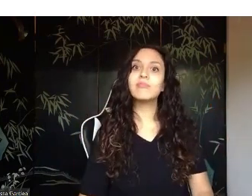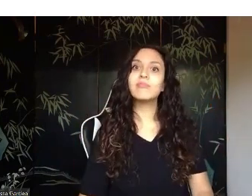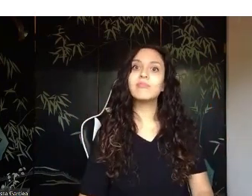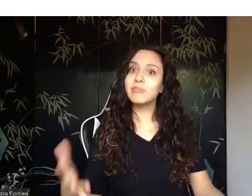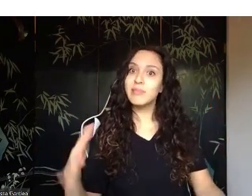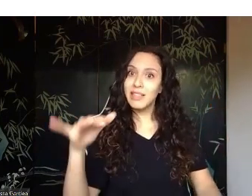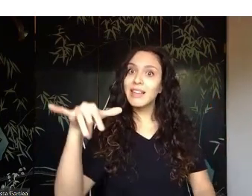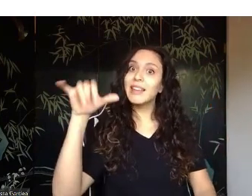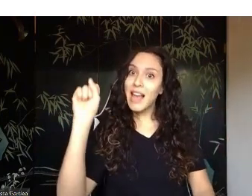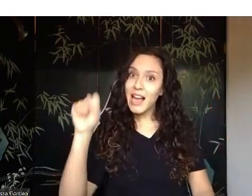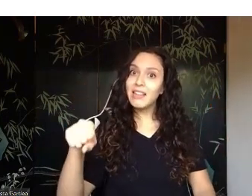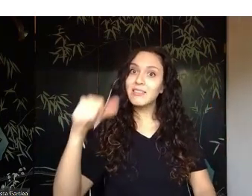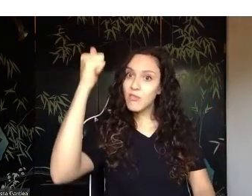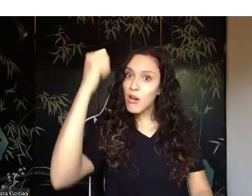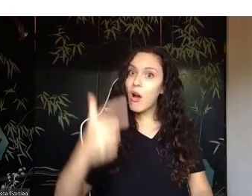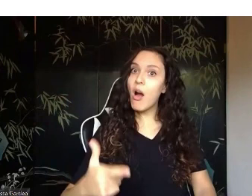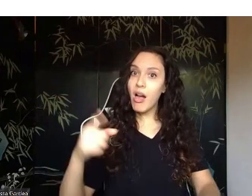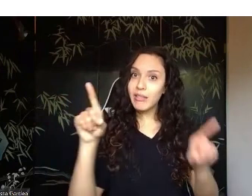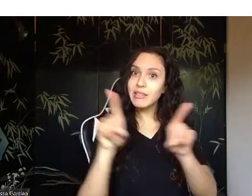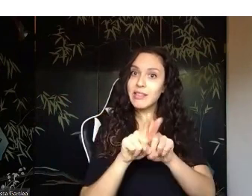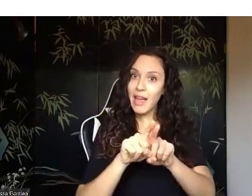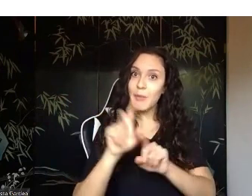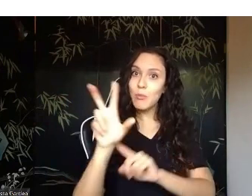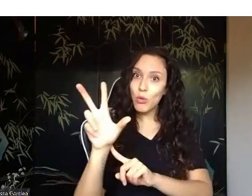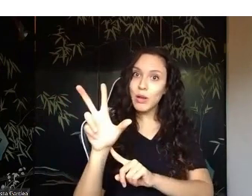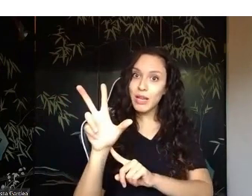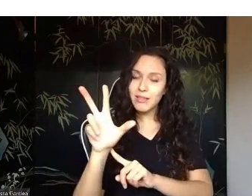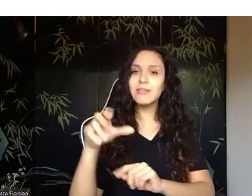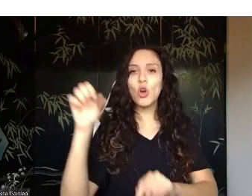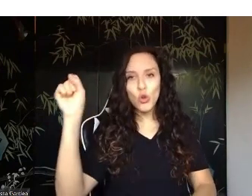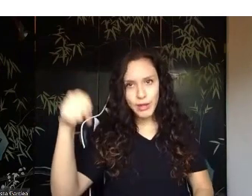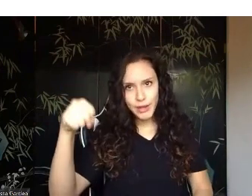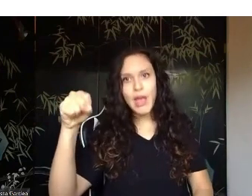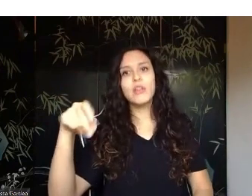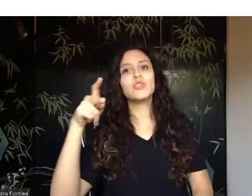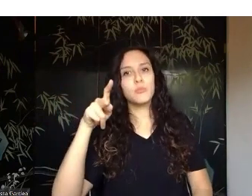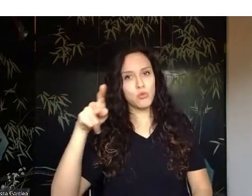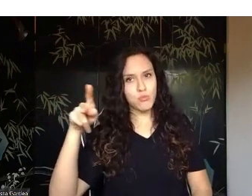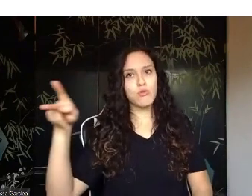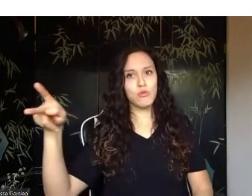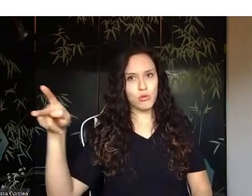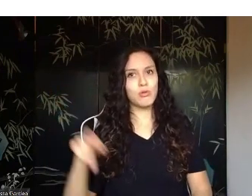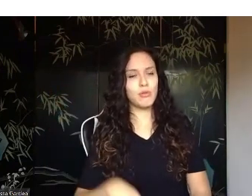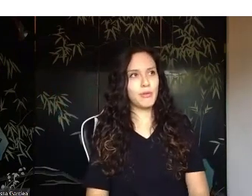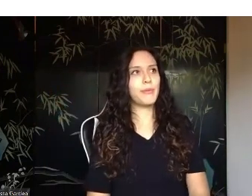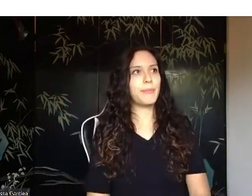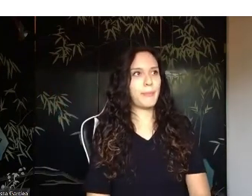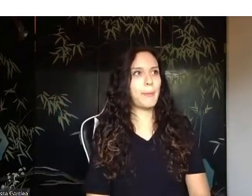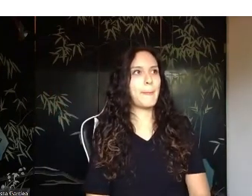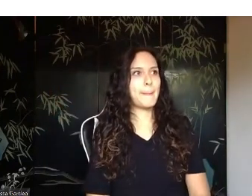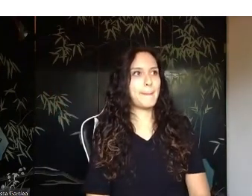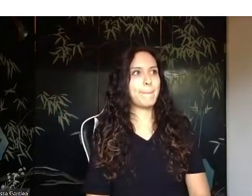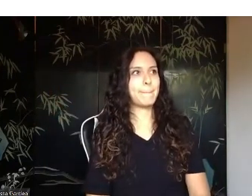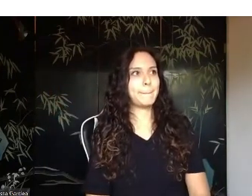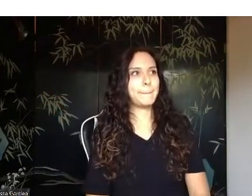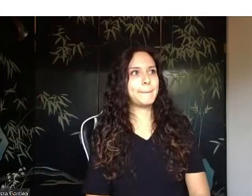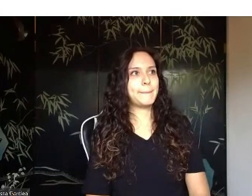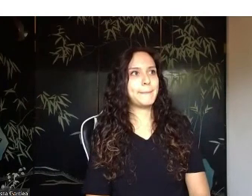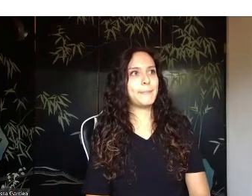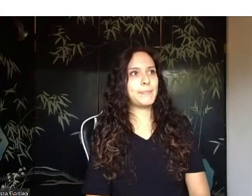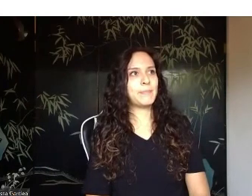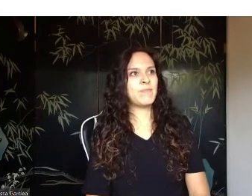36 over 12 equals 3. Yes. Yes. It is a proportional